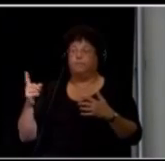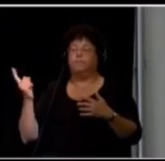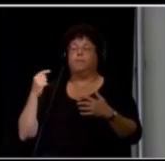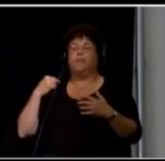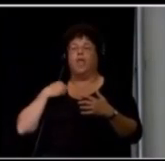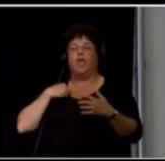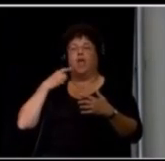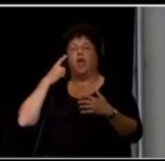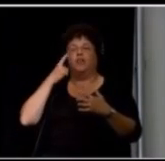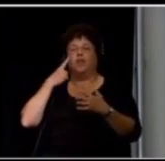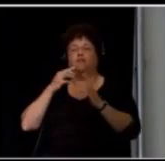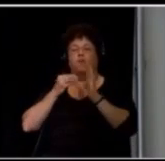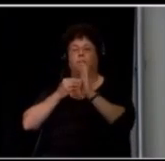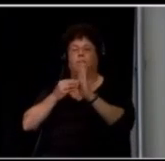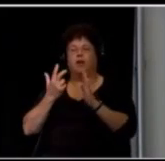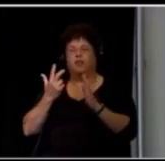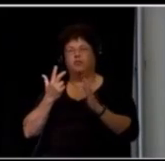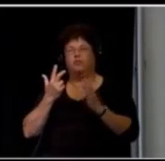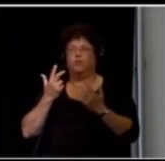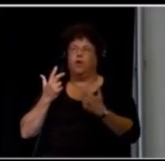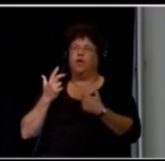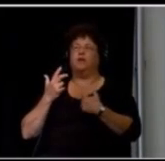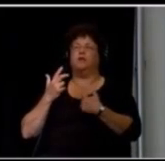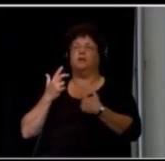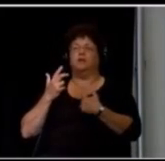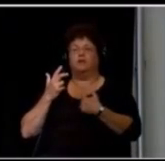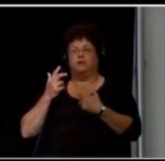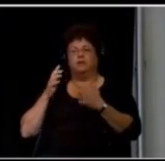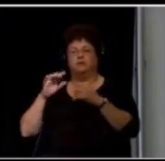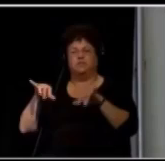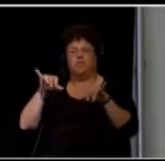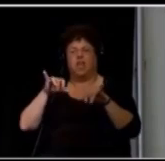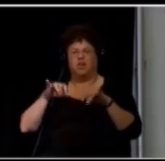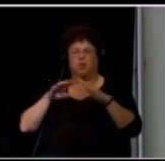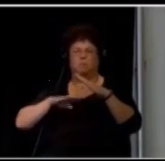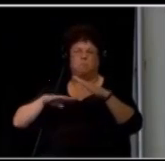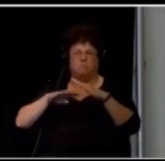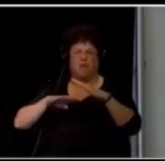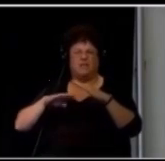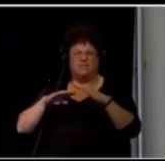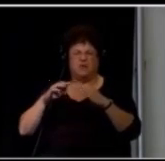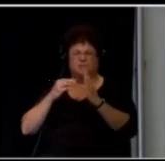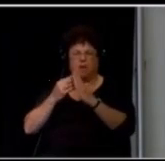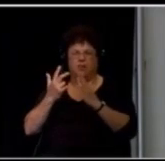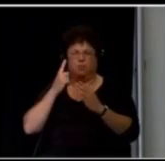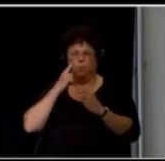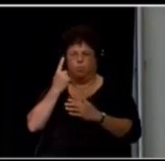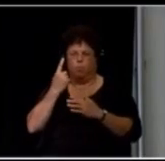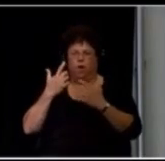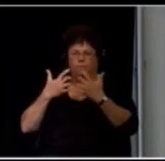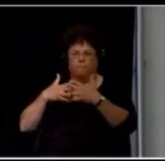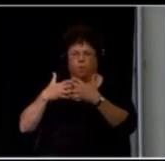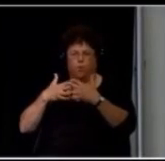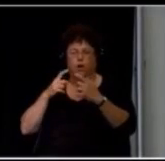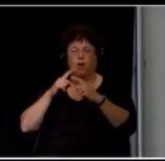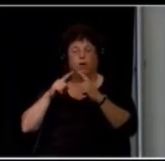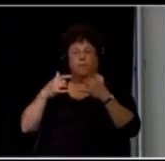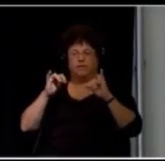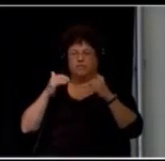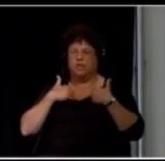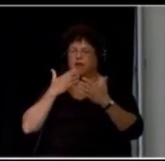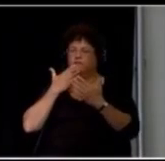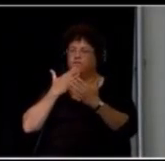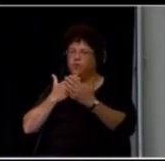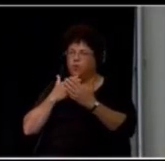I think for the Model 3, the standard, the base version of the Model 3 would be single motor, but it would still have